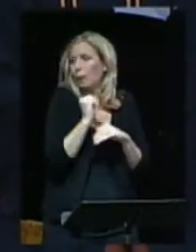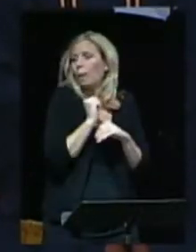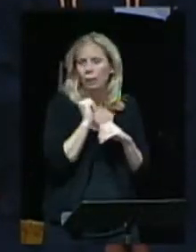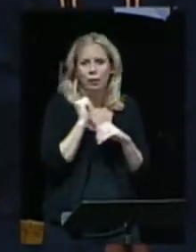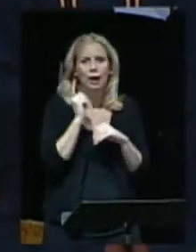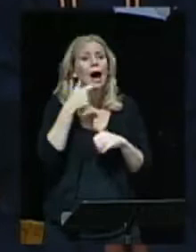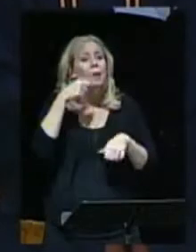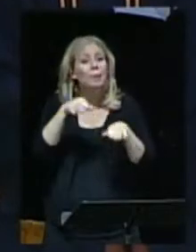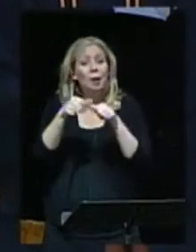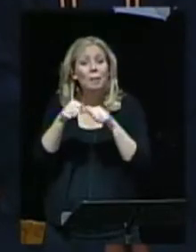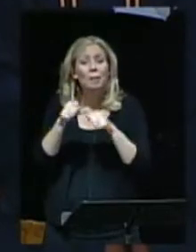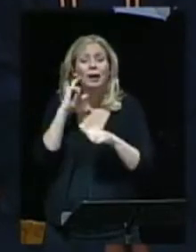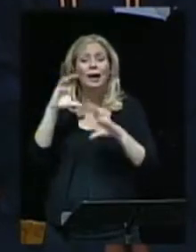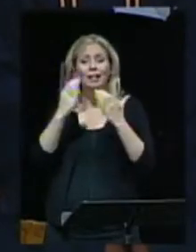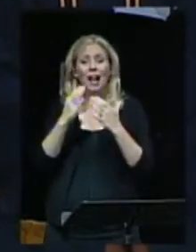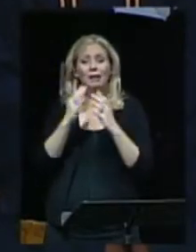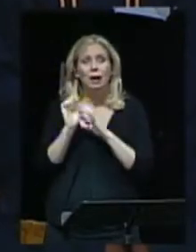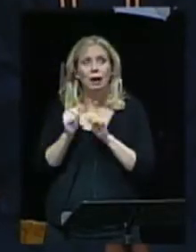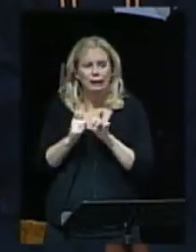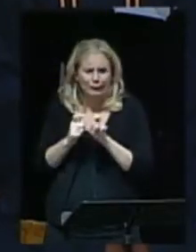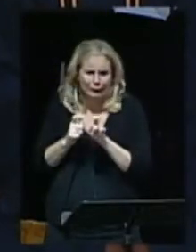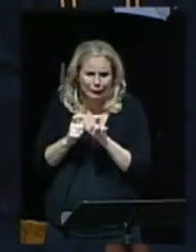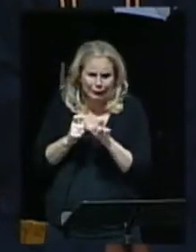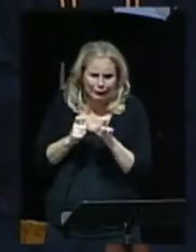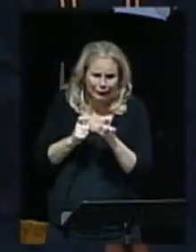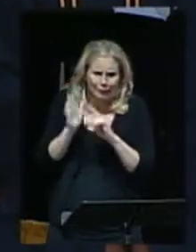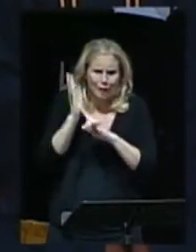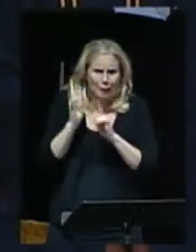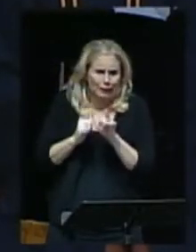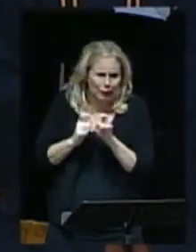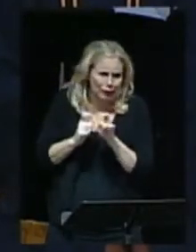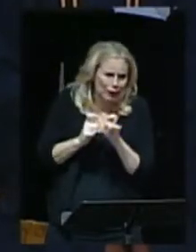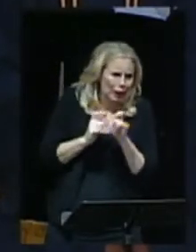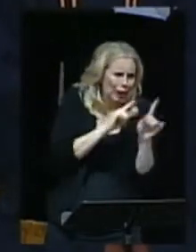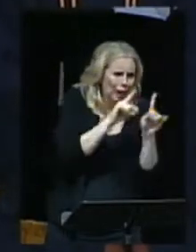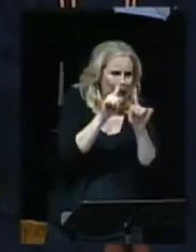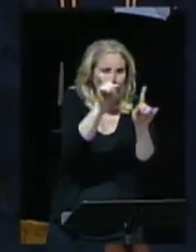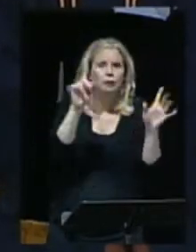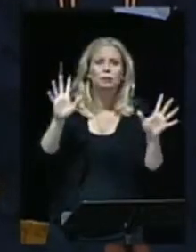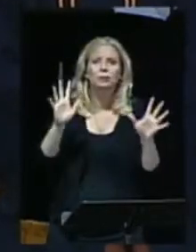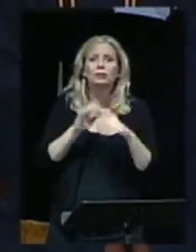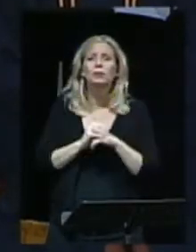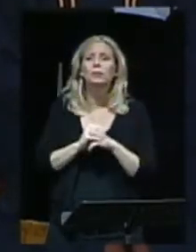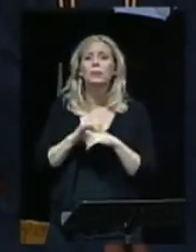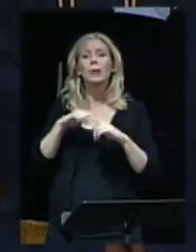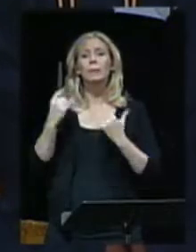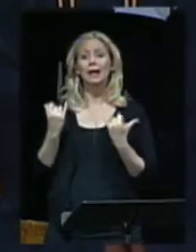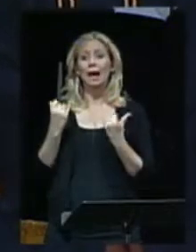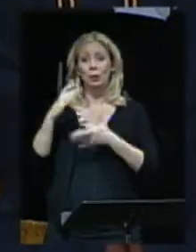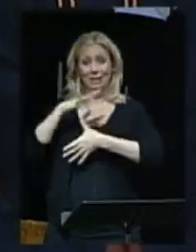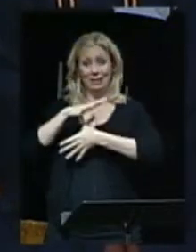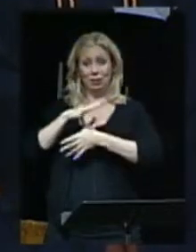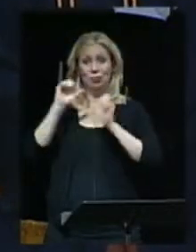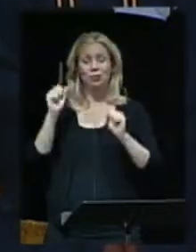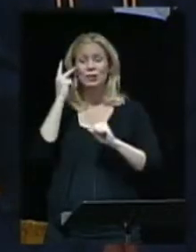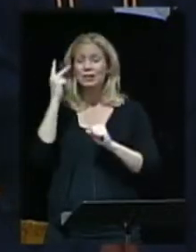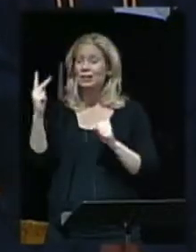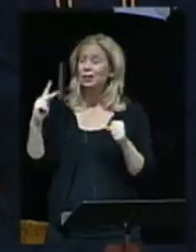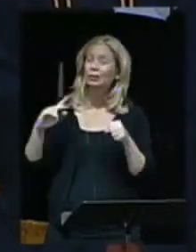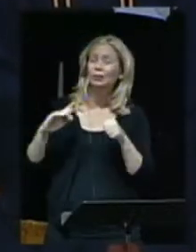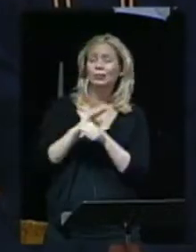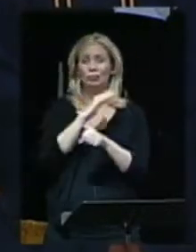to class, hoping I could cross the locker bay in 5 short minutes. As seniors, we can now see there's a whole new world out